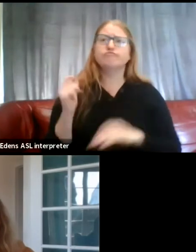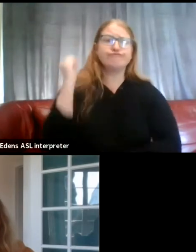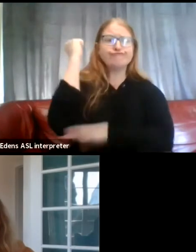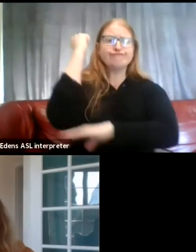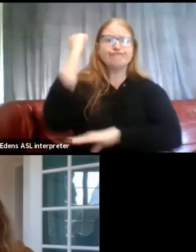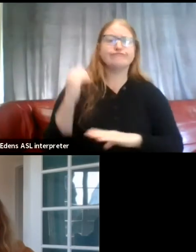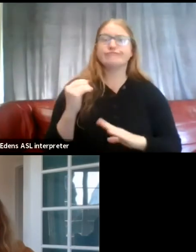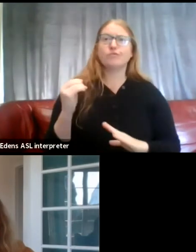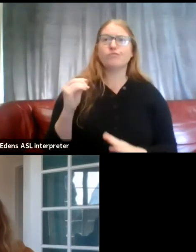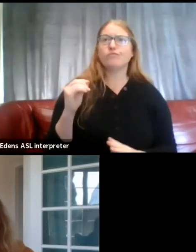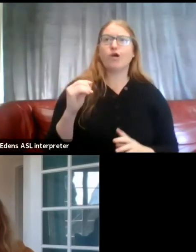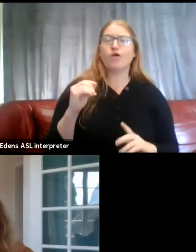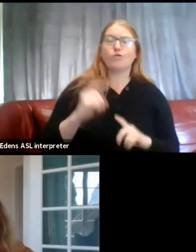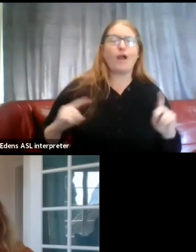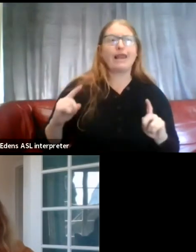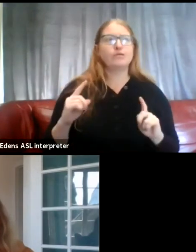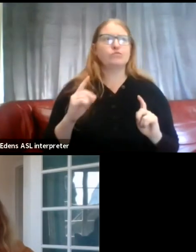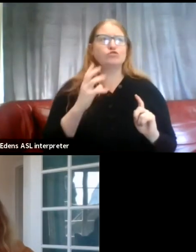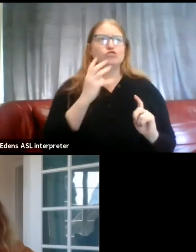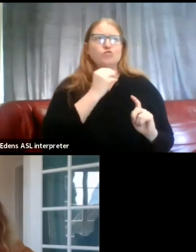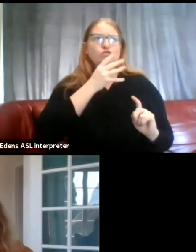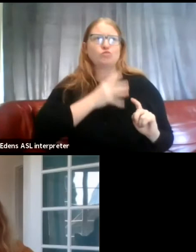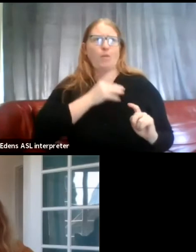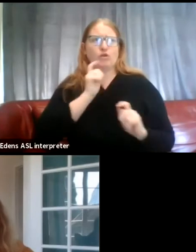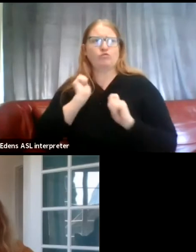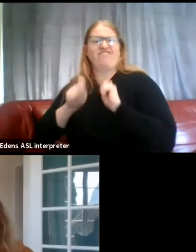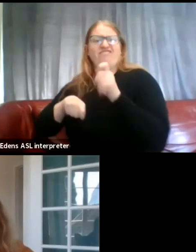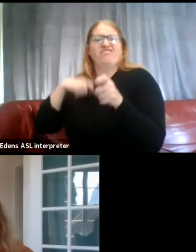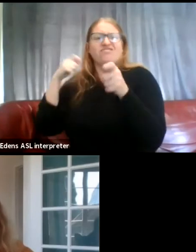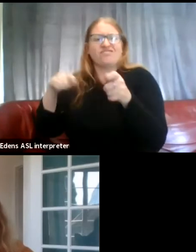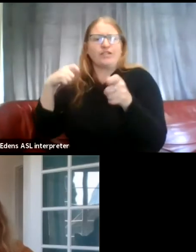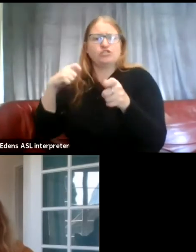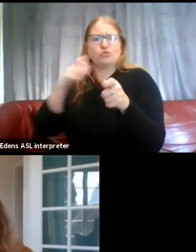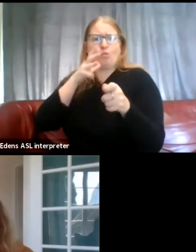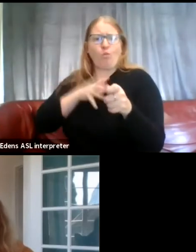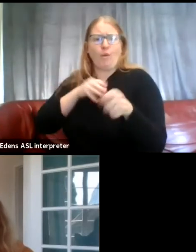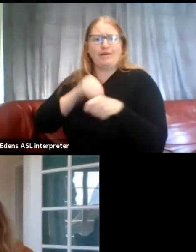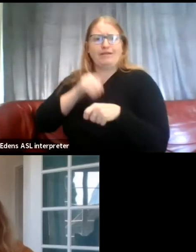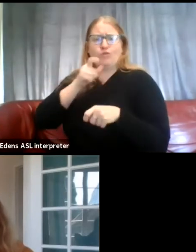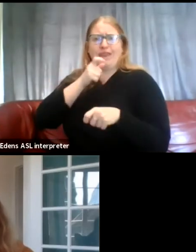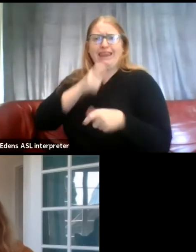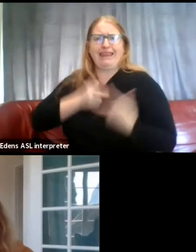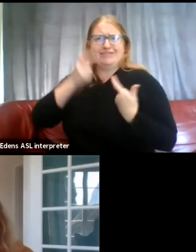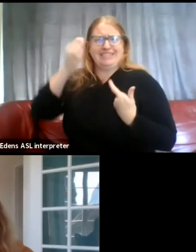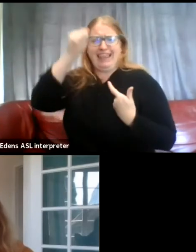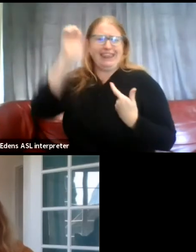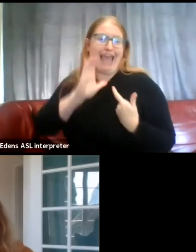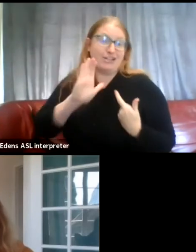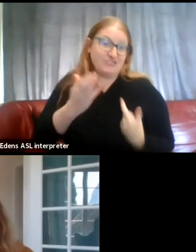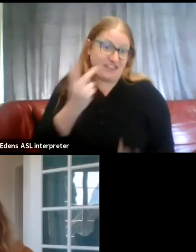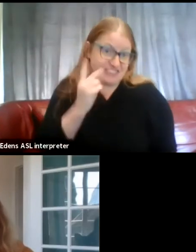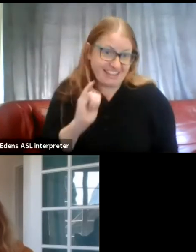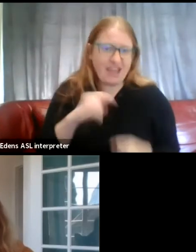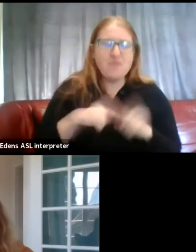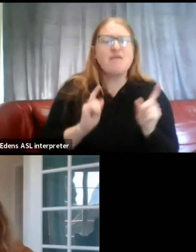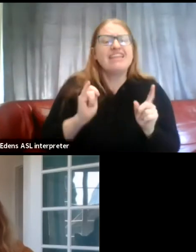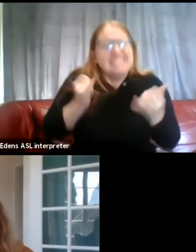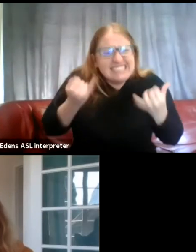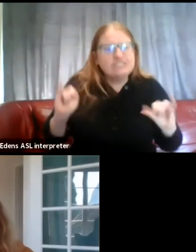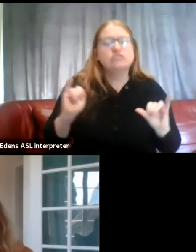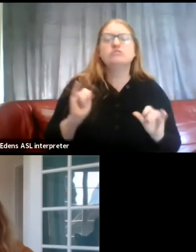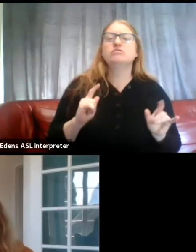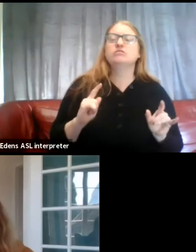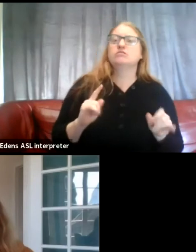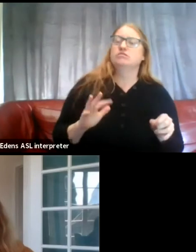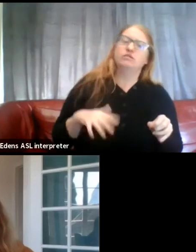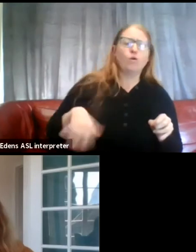Jewish woman who's a fisherman in Alaska, so you've never seen anything like that. But I feel like those are rich and full characters in an